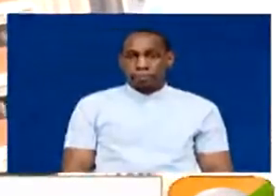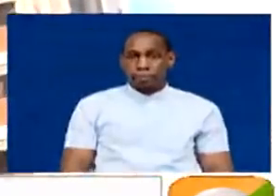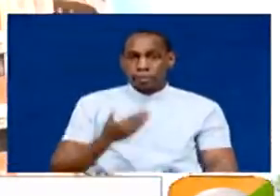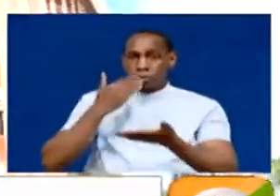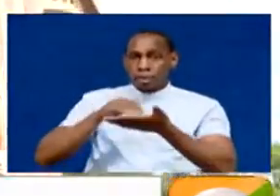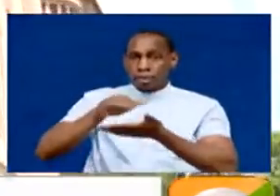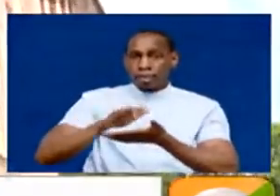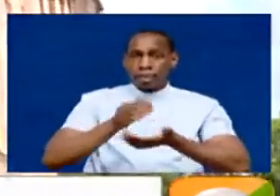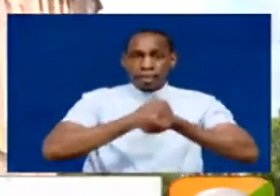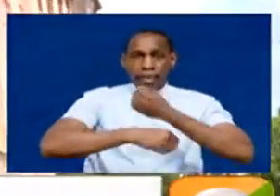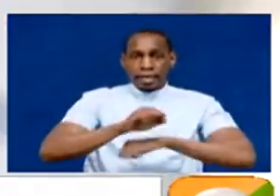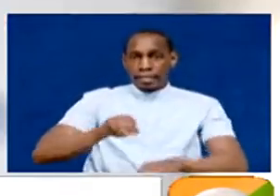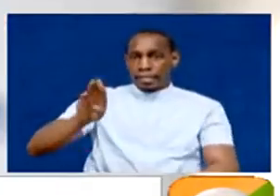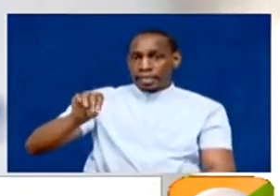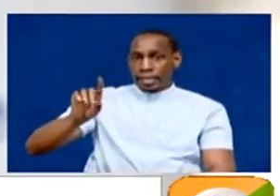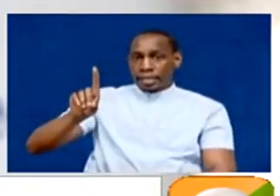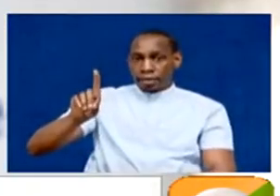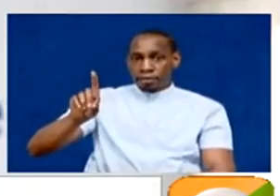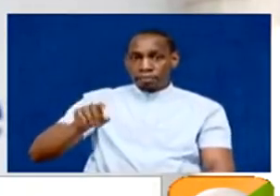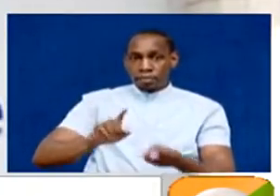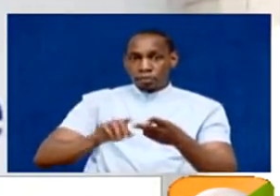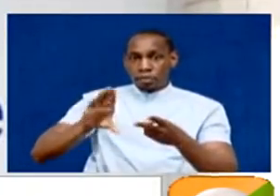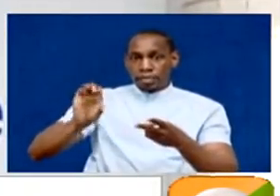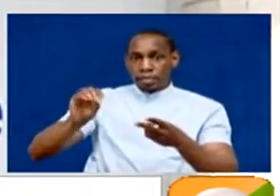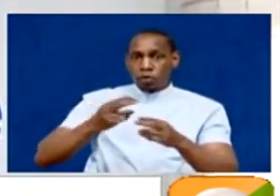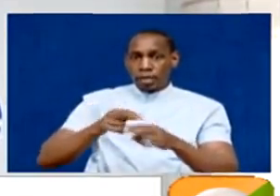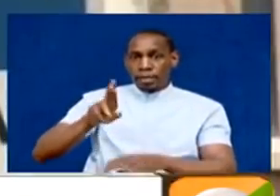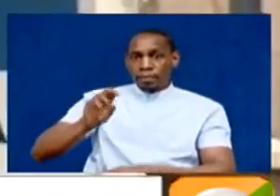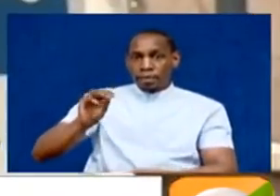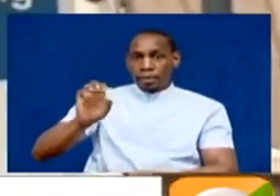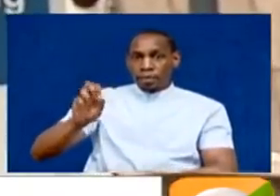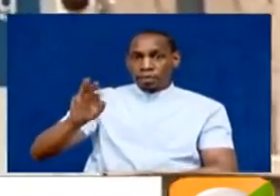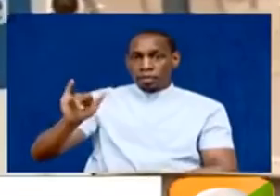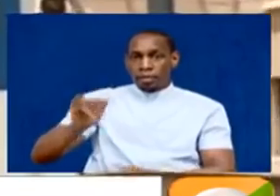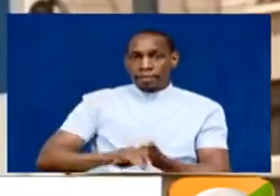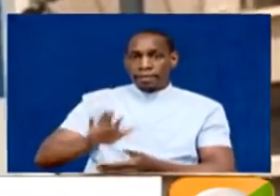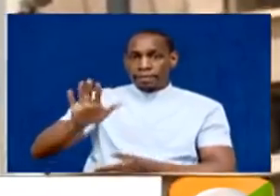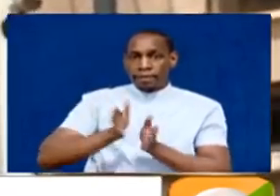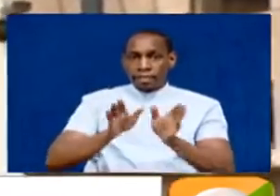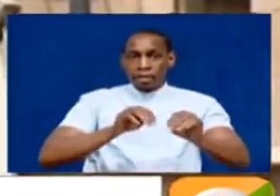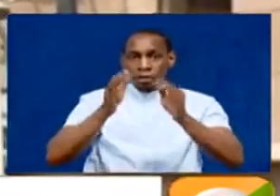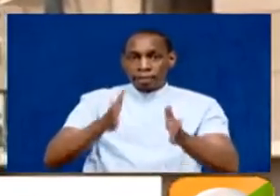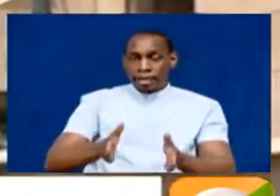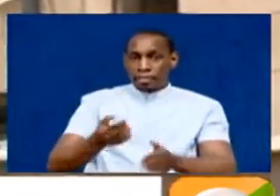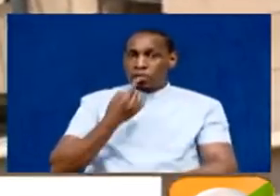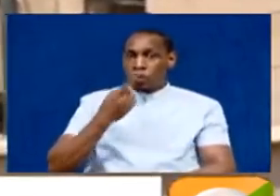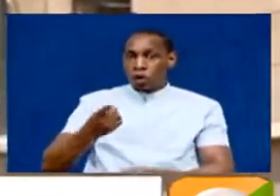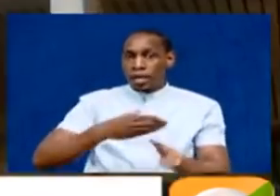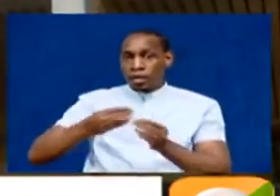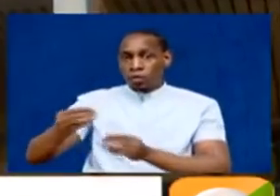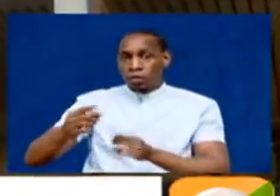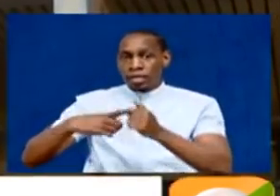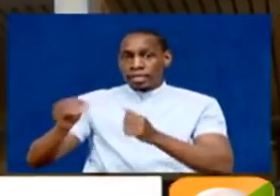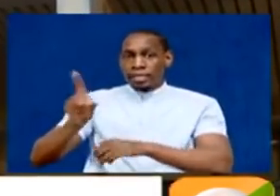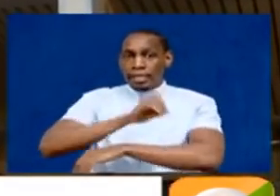In a letter from Acting Managing Director and CEO Rosemary Oduor, five general managers have been sent on 60